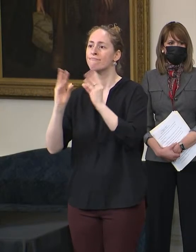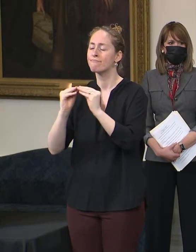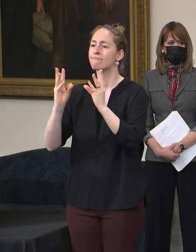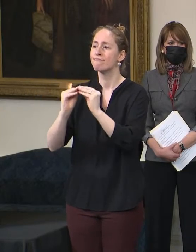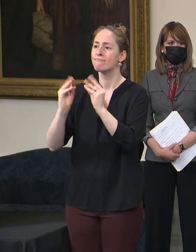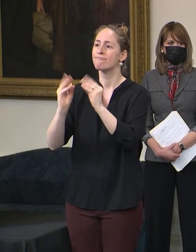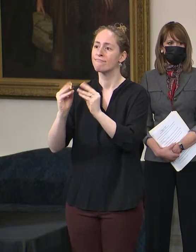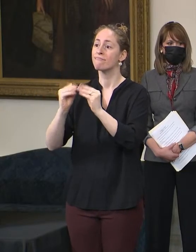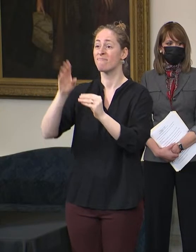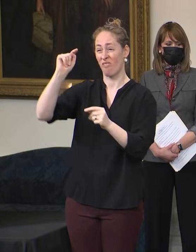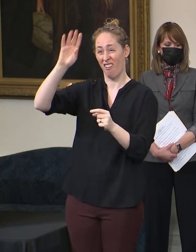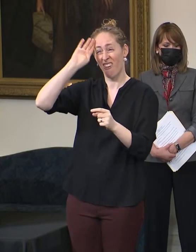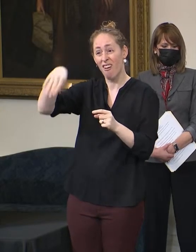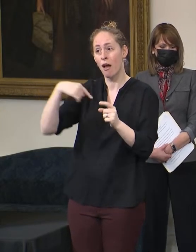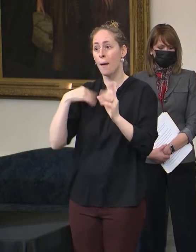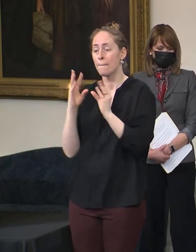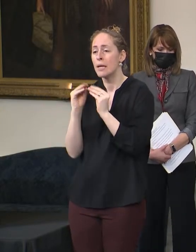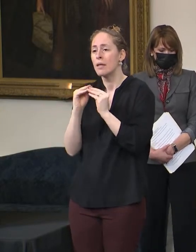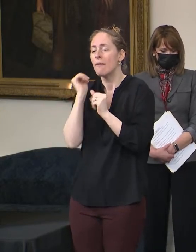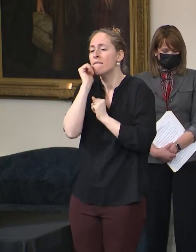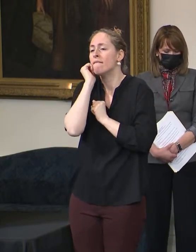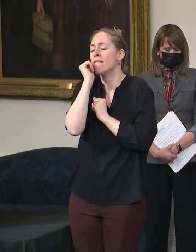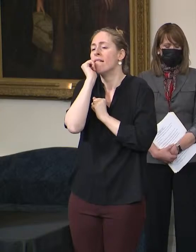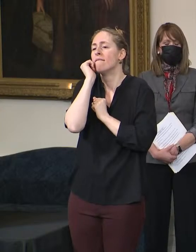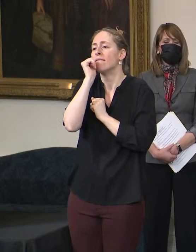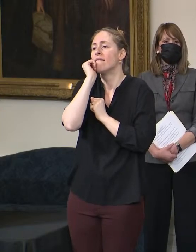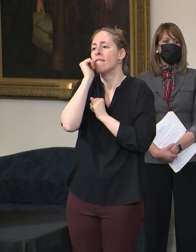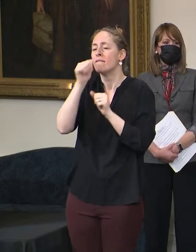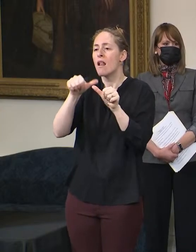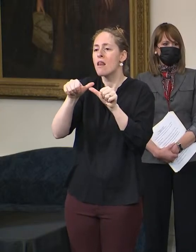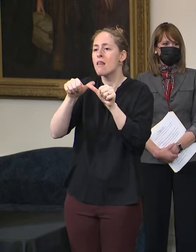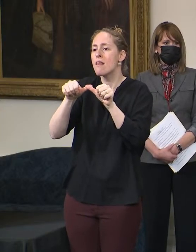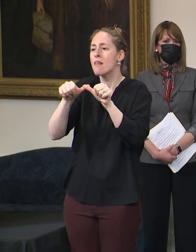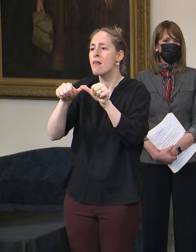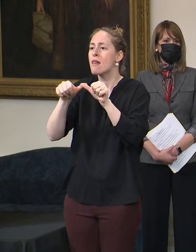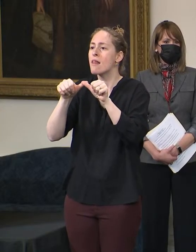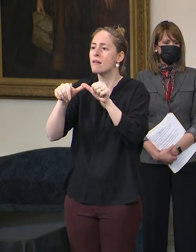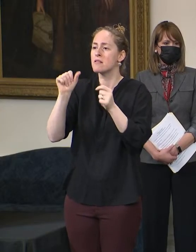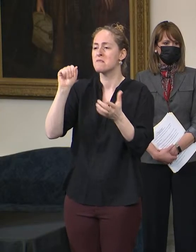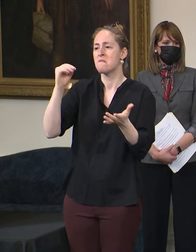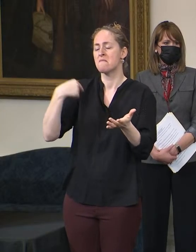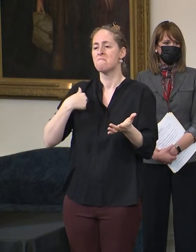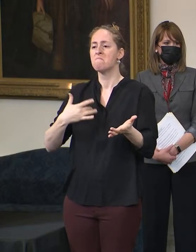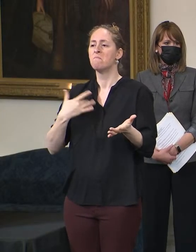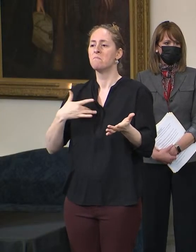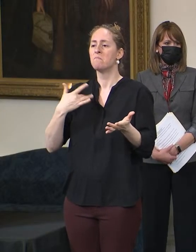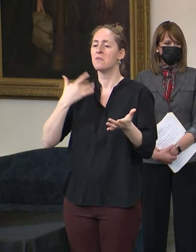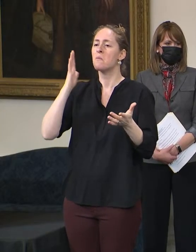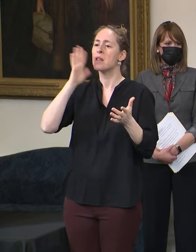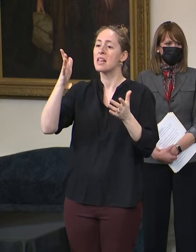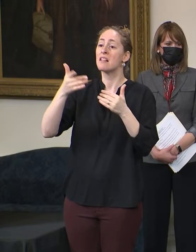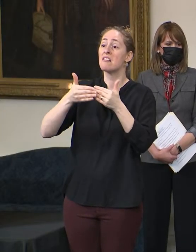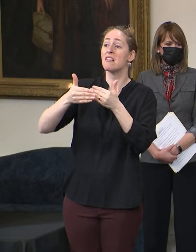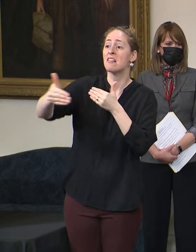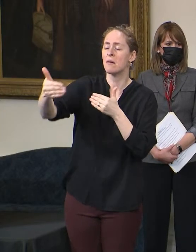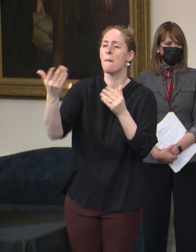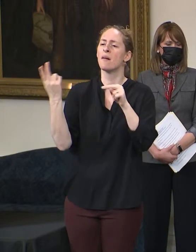taking action and making decisions, and I'm sure we'll continue to do so. And I would imagine we'll have further things to talk